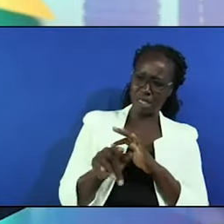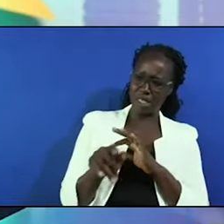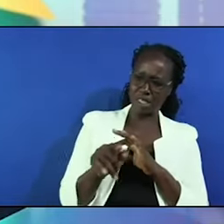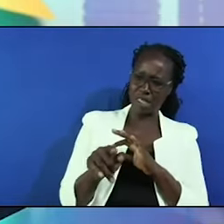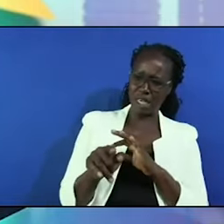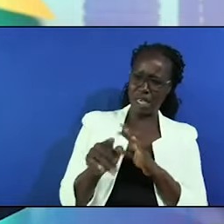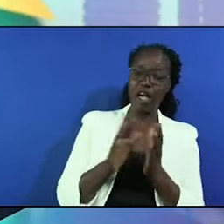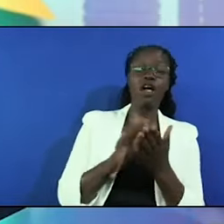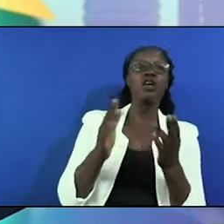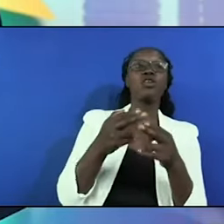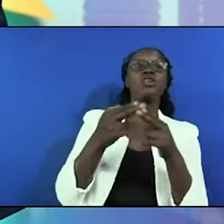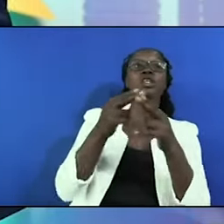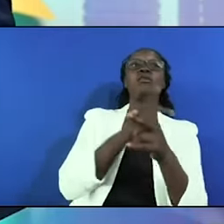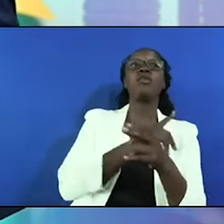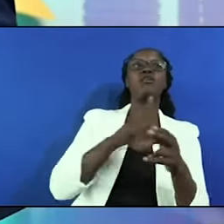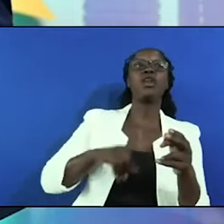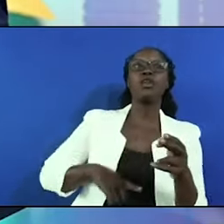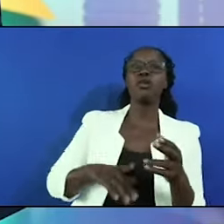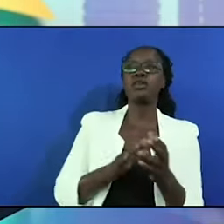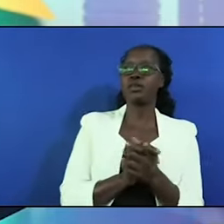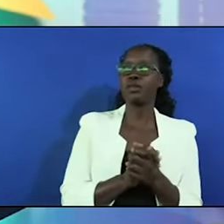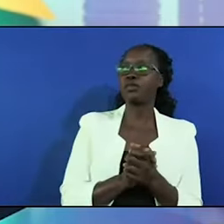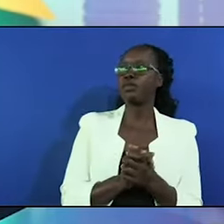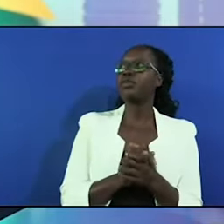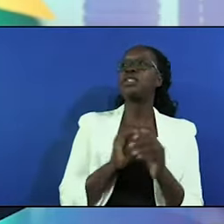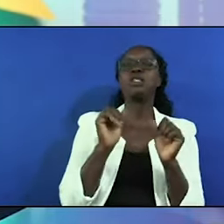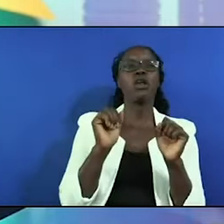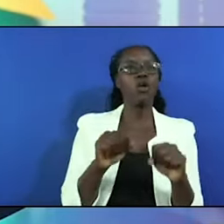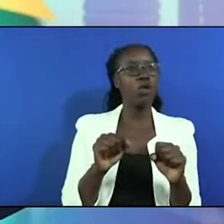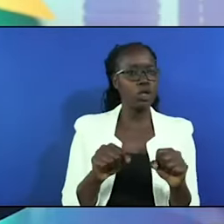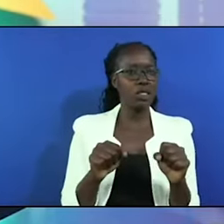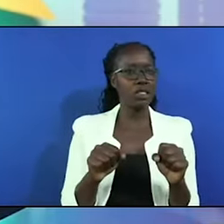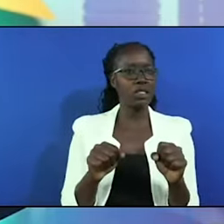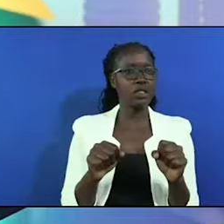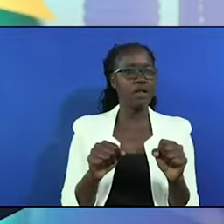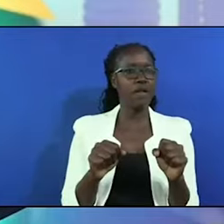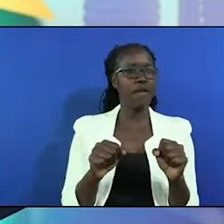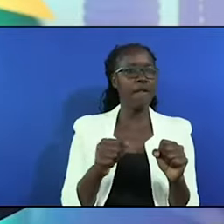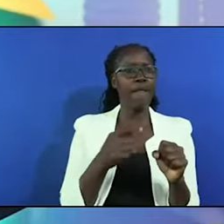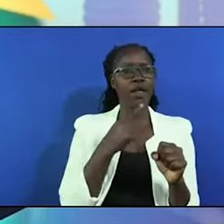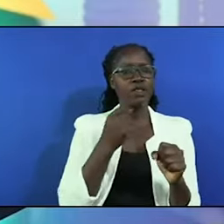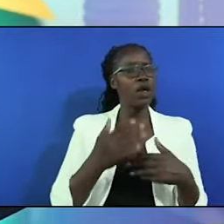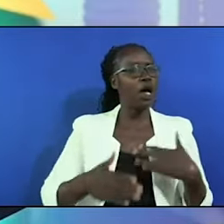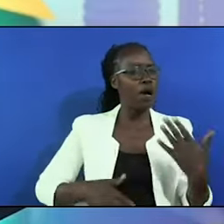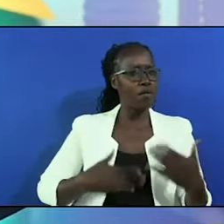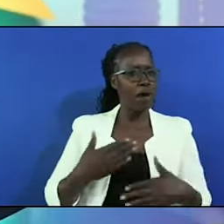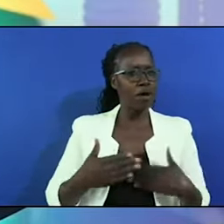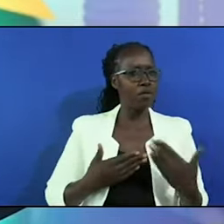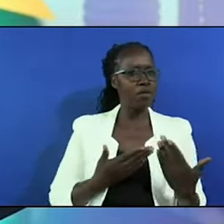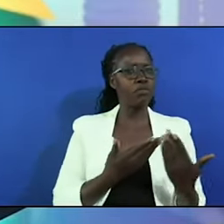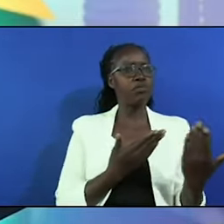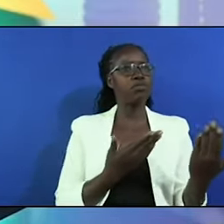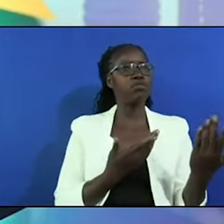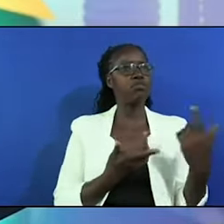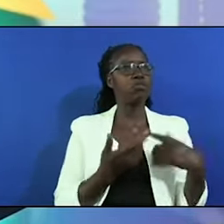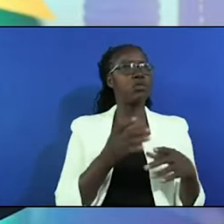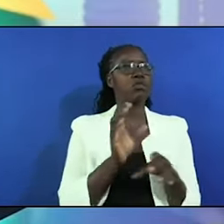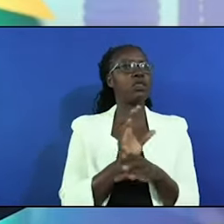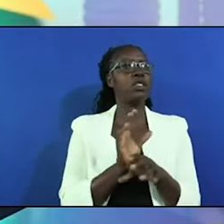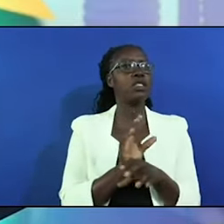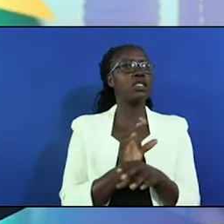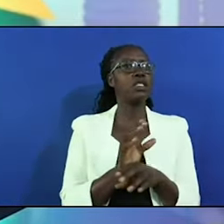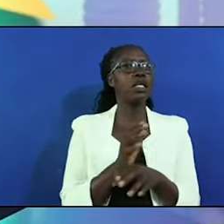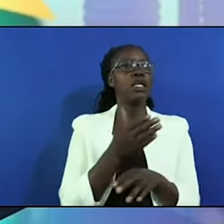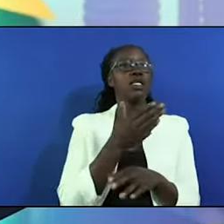name of the Lord. Hallelujah. Oh, yes, because of the name of the Lord. I'm so excited. In fact, if I start talking about the